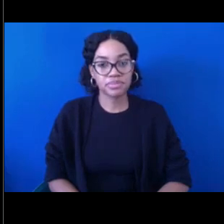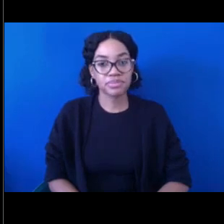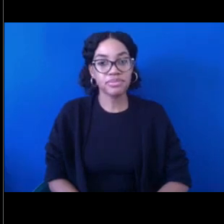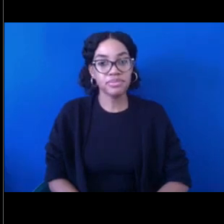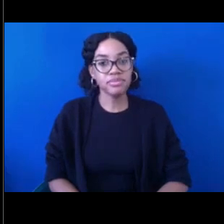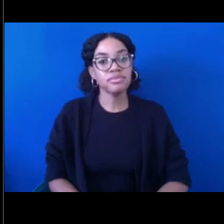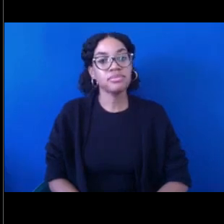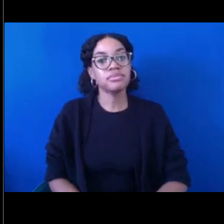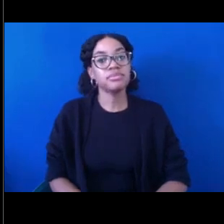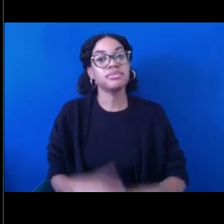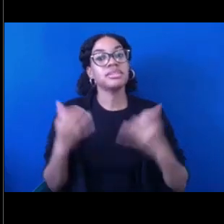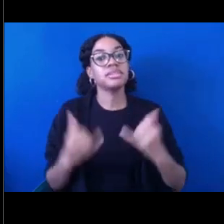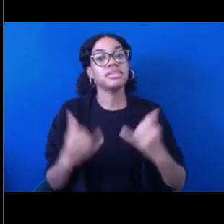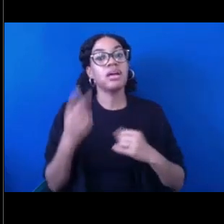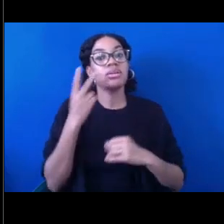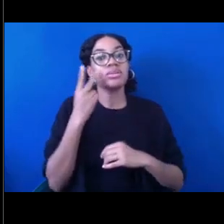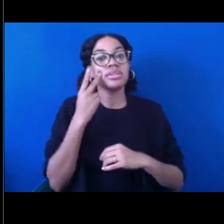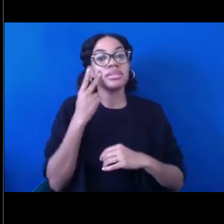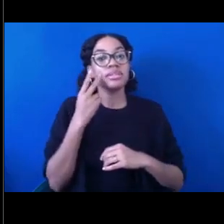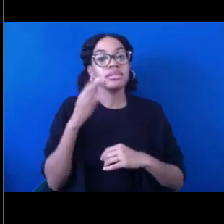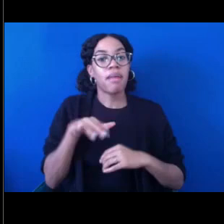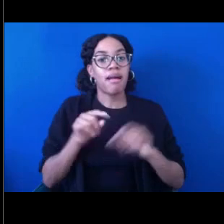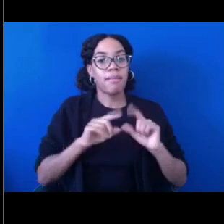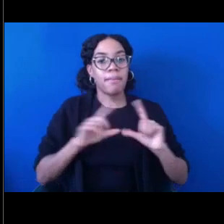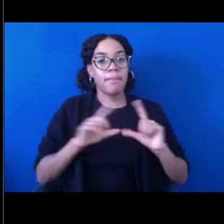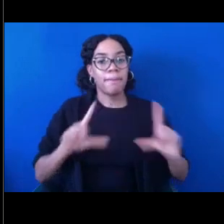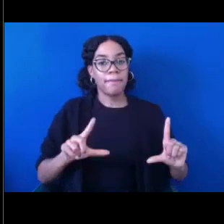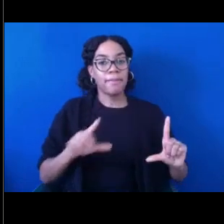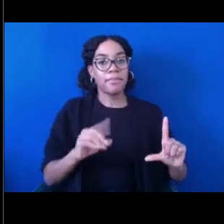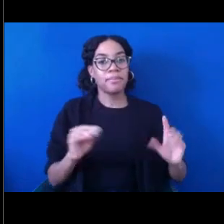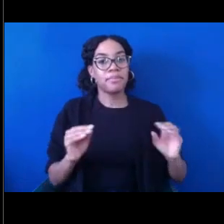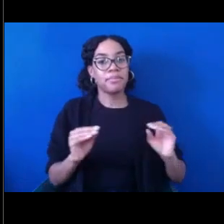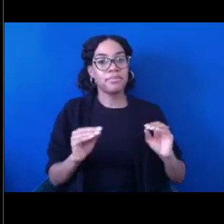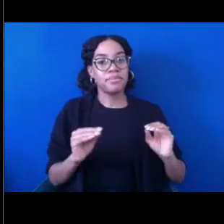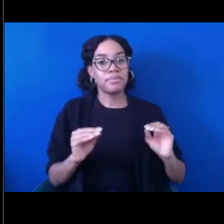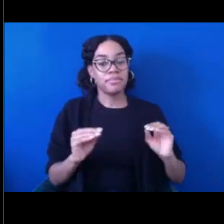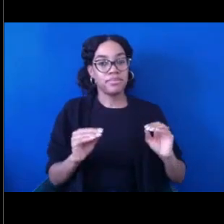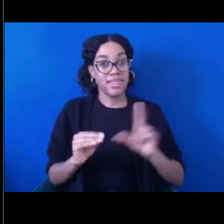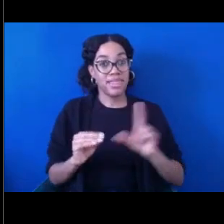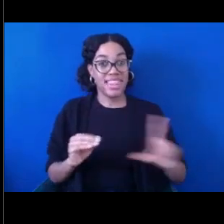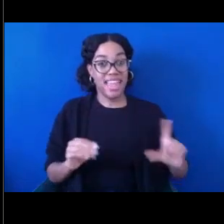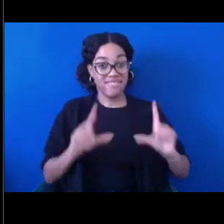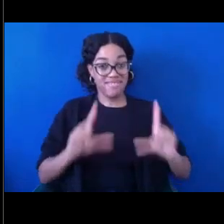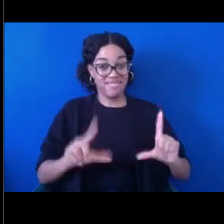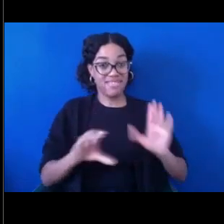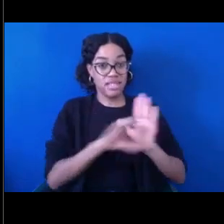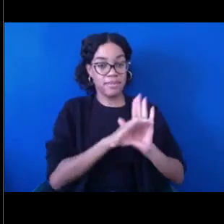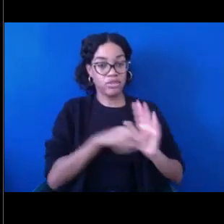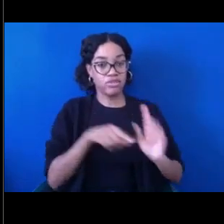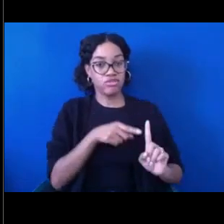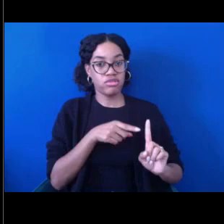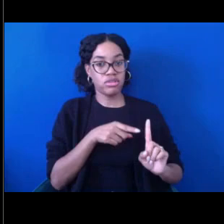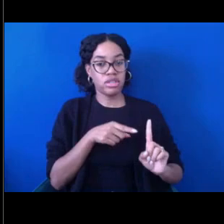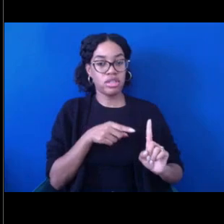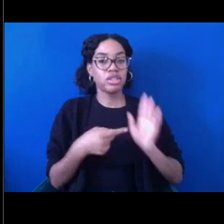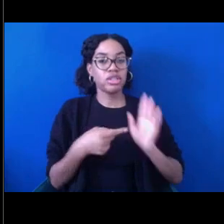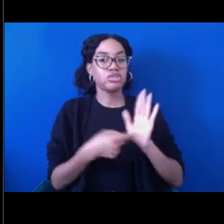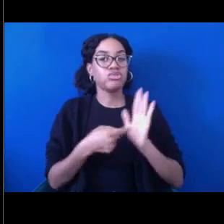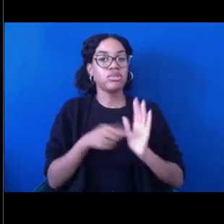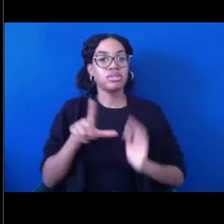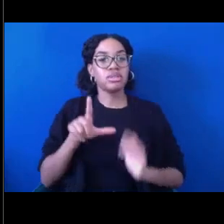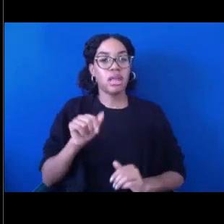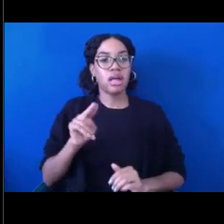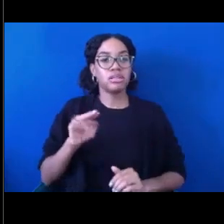cooler than normal conditions. Take a look at the bottom left image. You have the subtropical jet